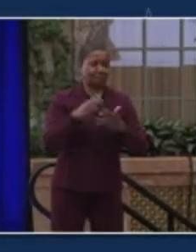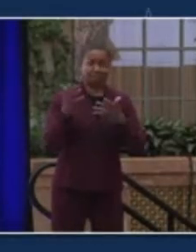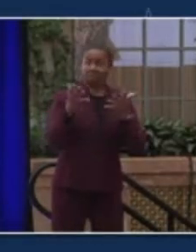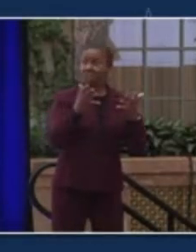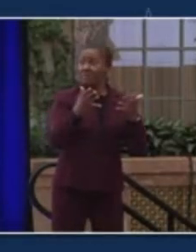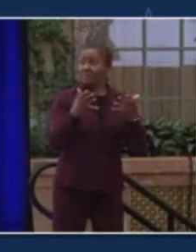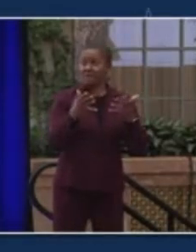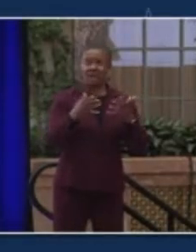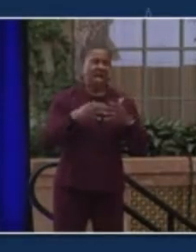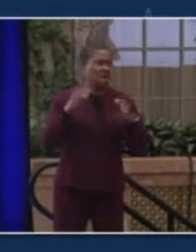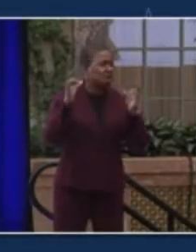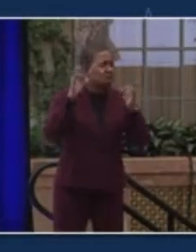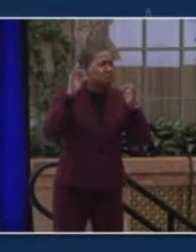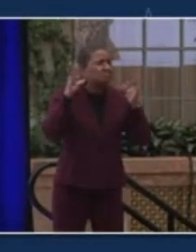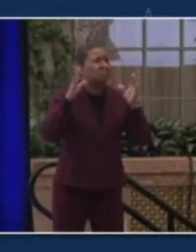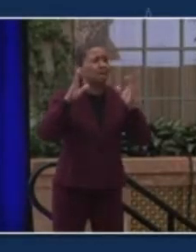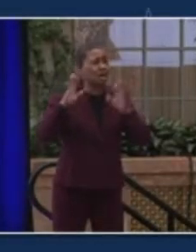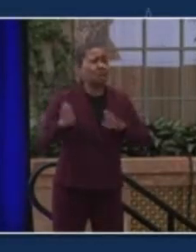corruption,